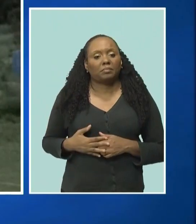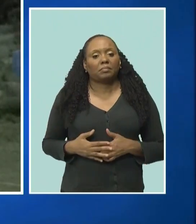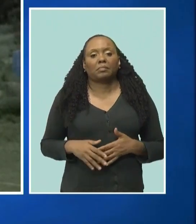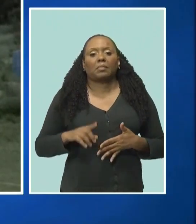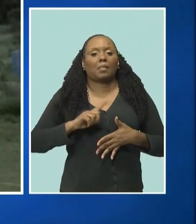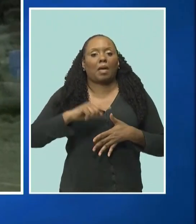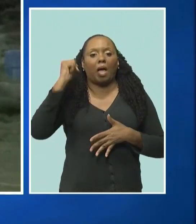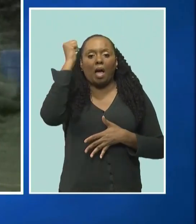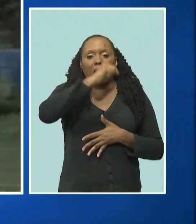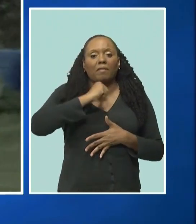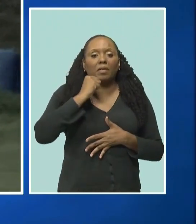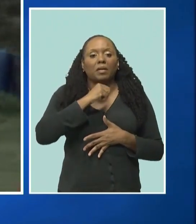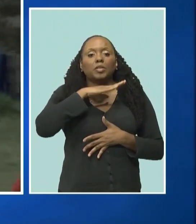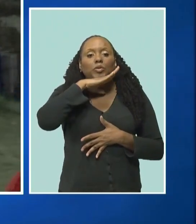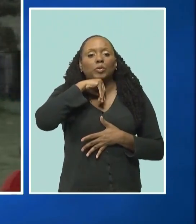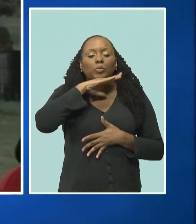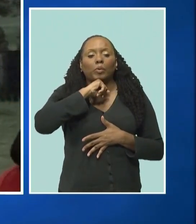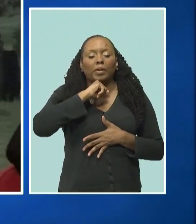fever.